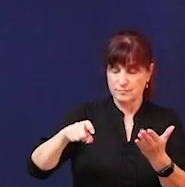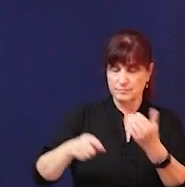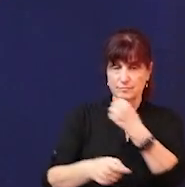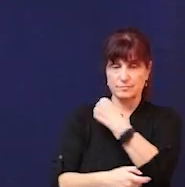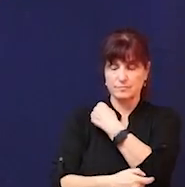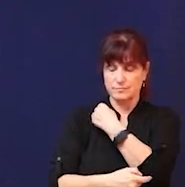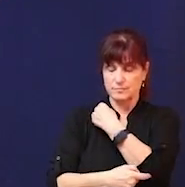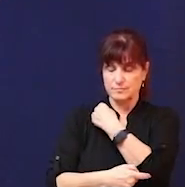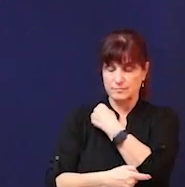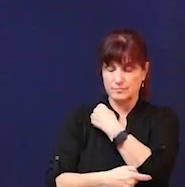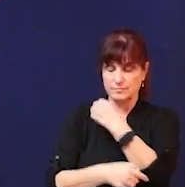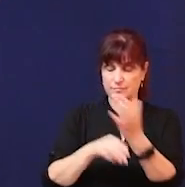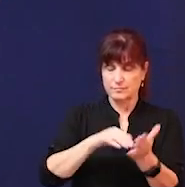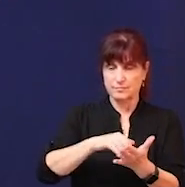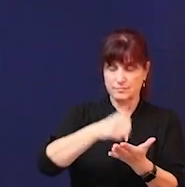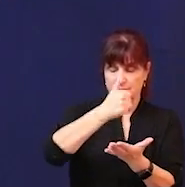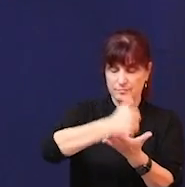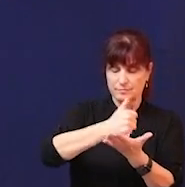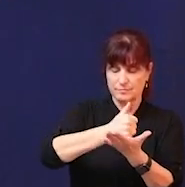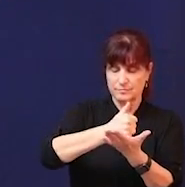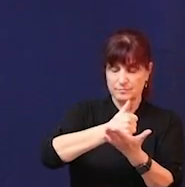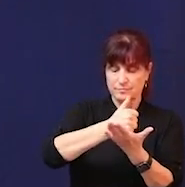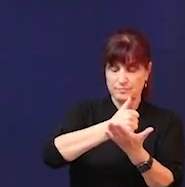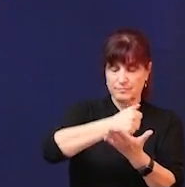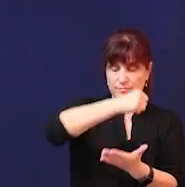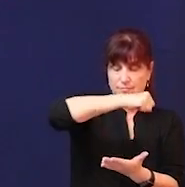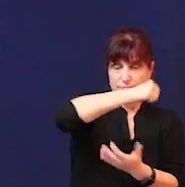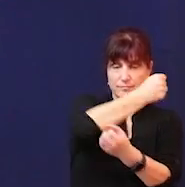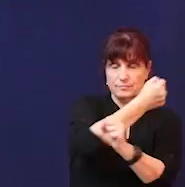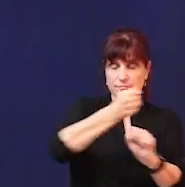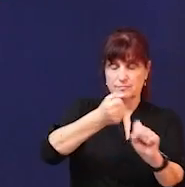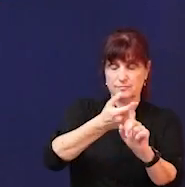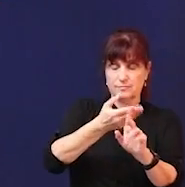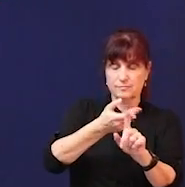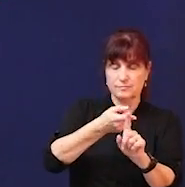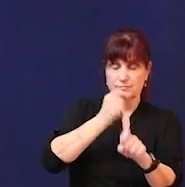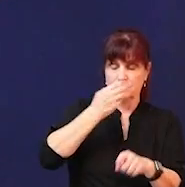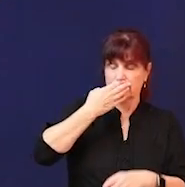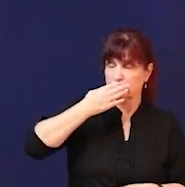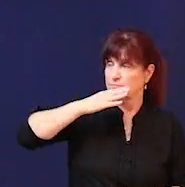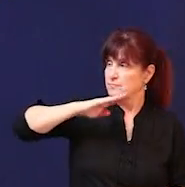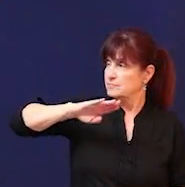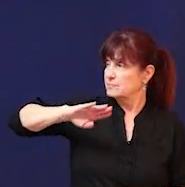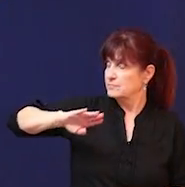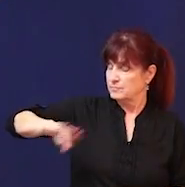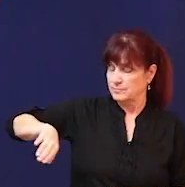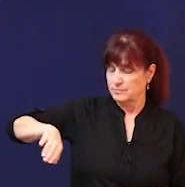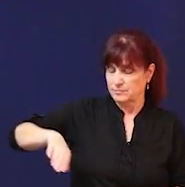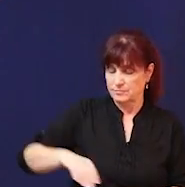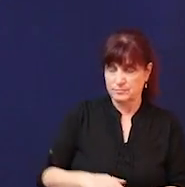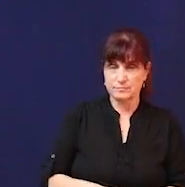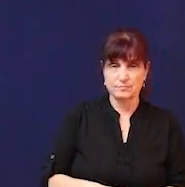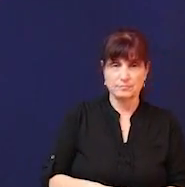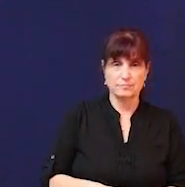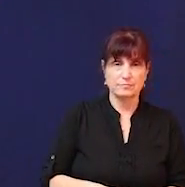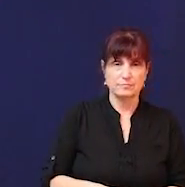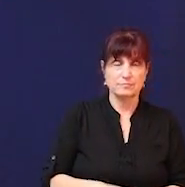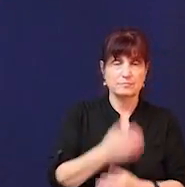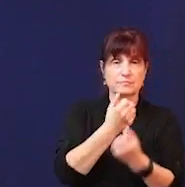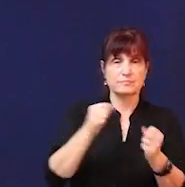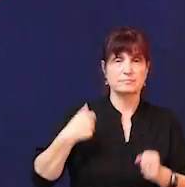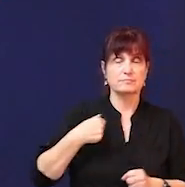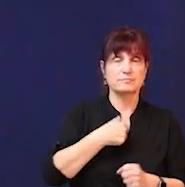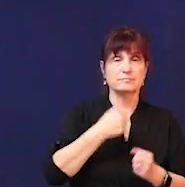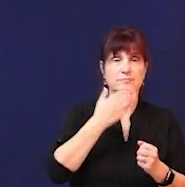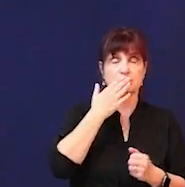who trespass against us. And lead us not into temptation, but deliver us from evil. Deliver